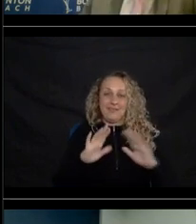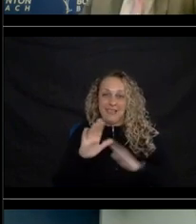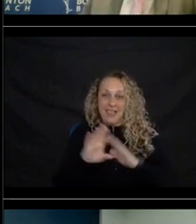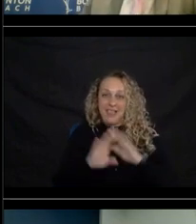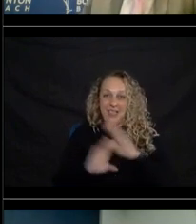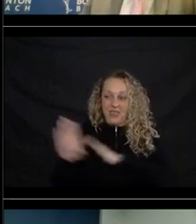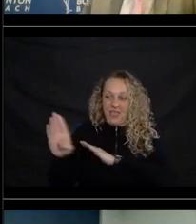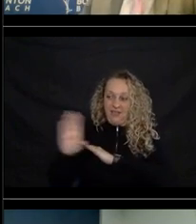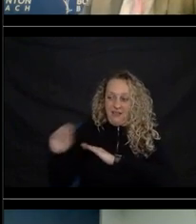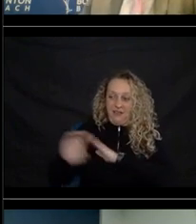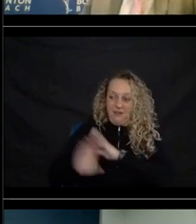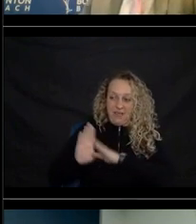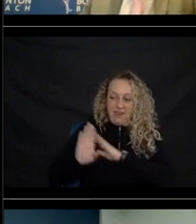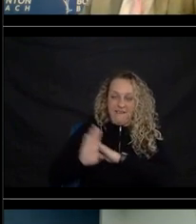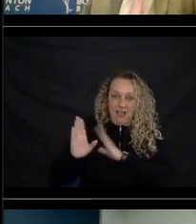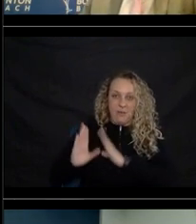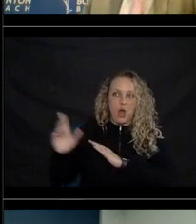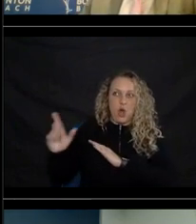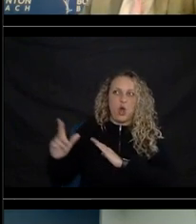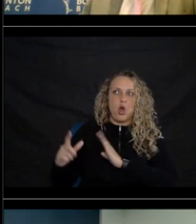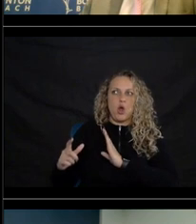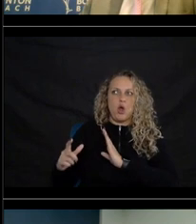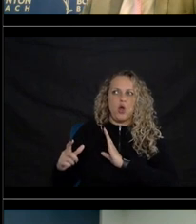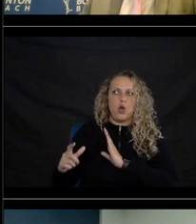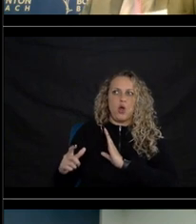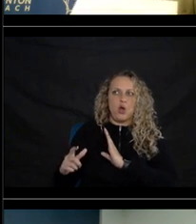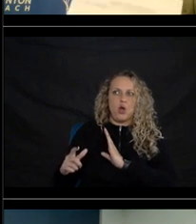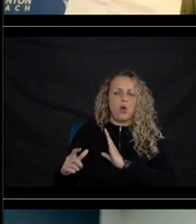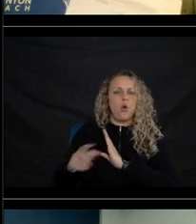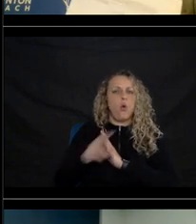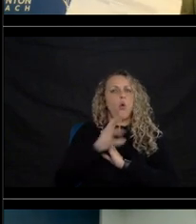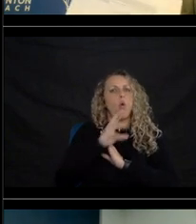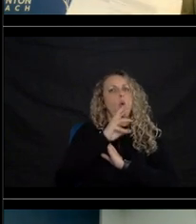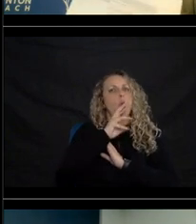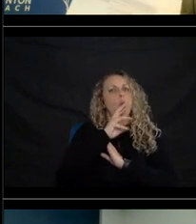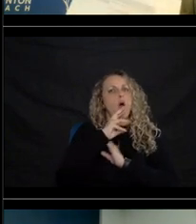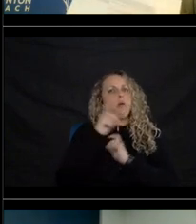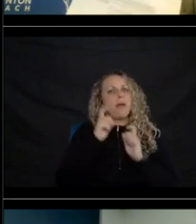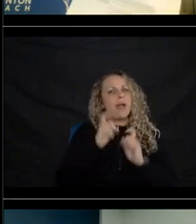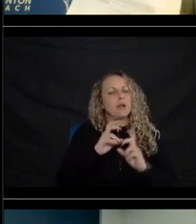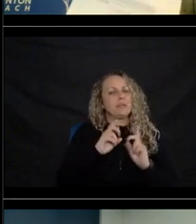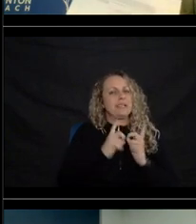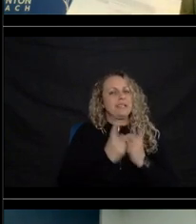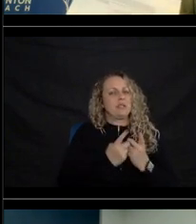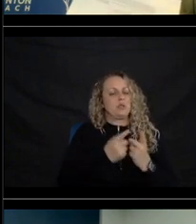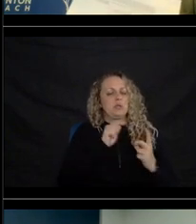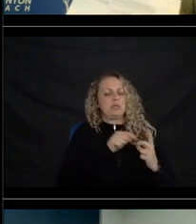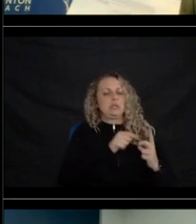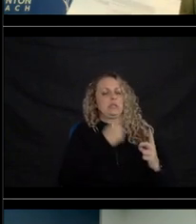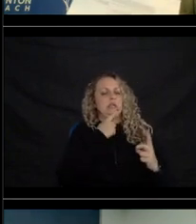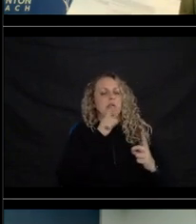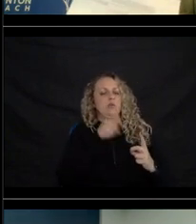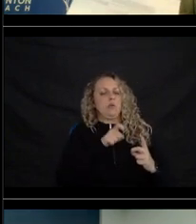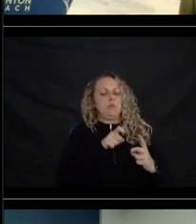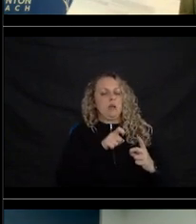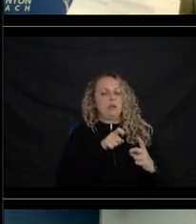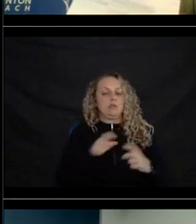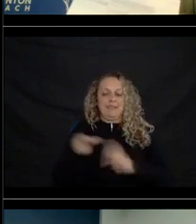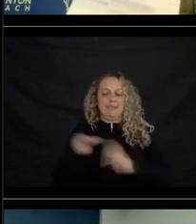developer cited our water management district permit that says you should retain the water on your